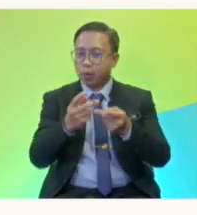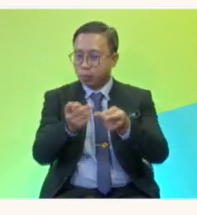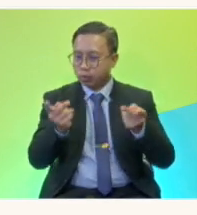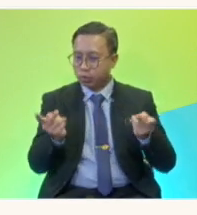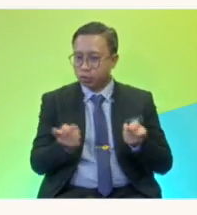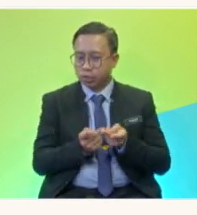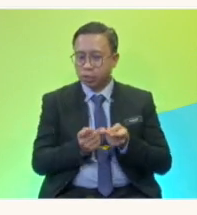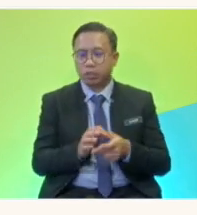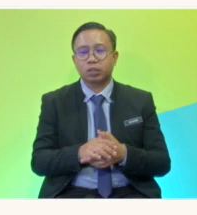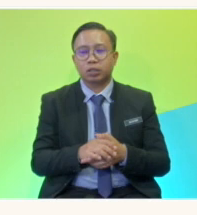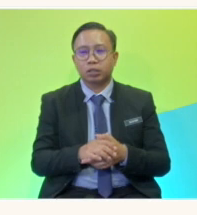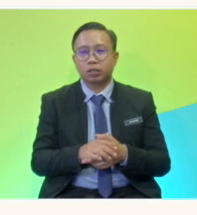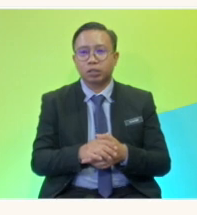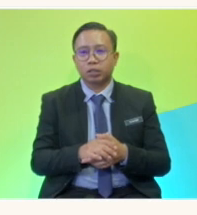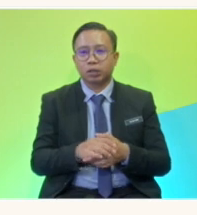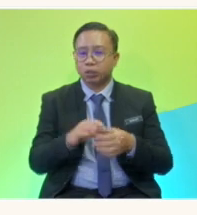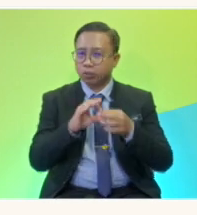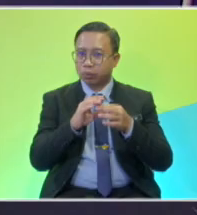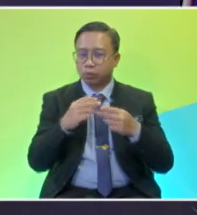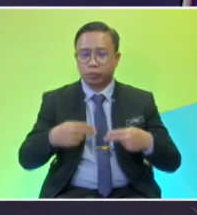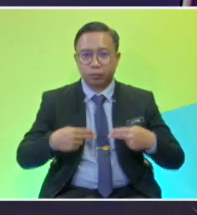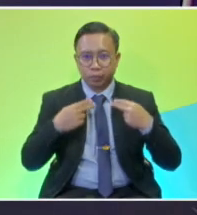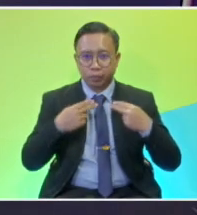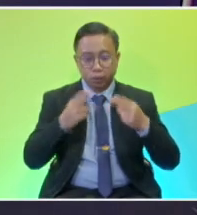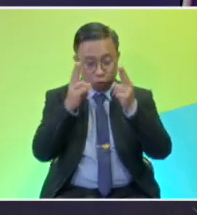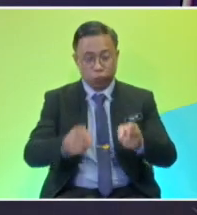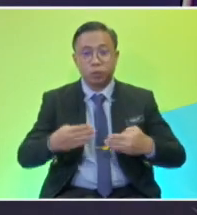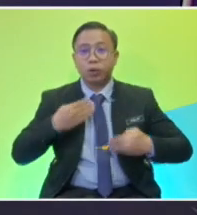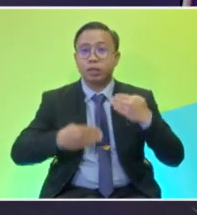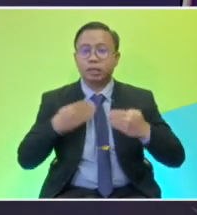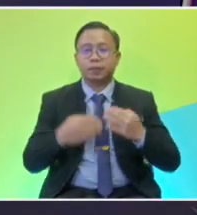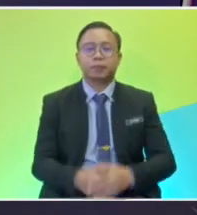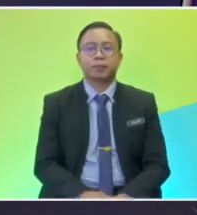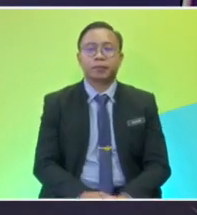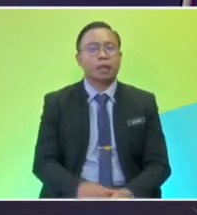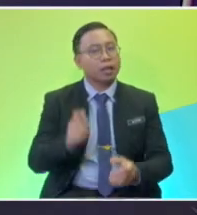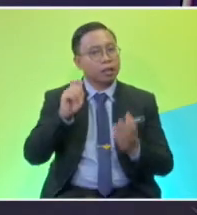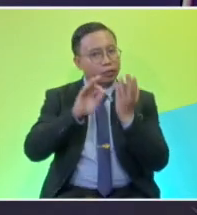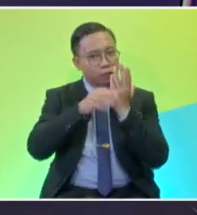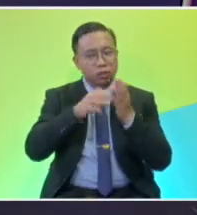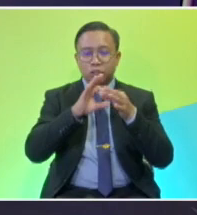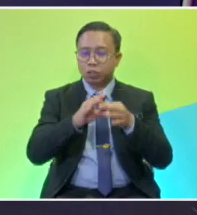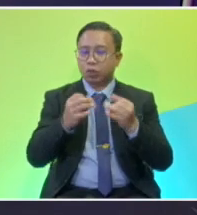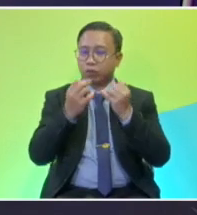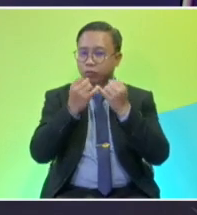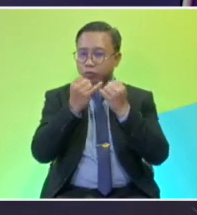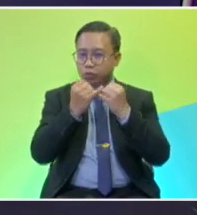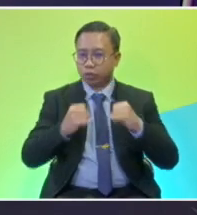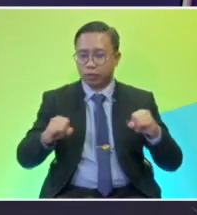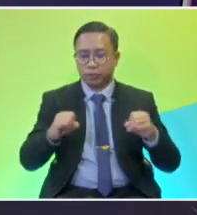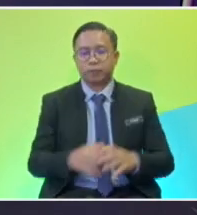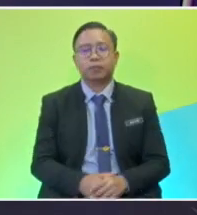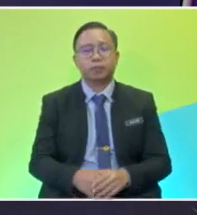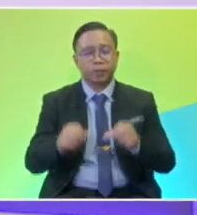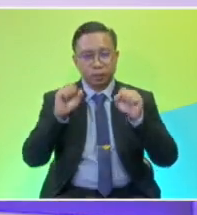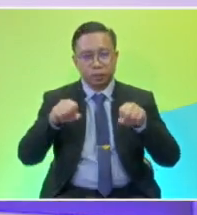body. Okay, there are few positions of joints in human body. Okay, there's a function of joints here. Okay, joints can